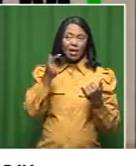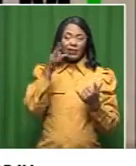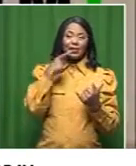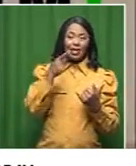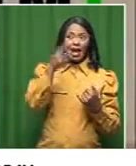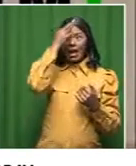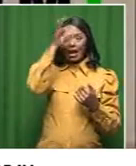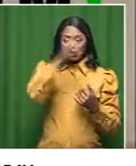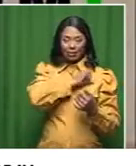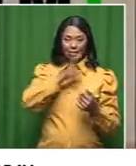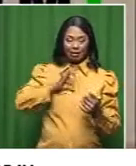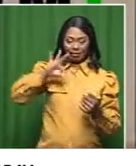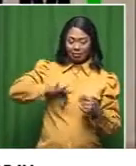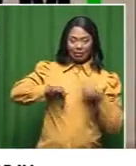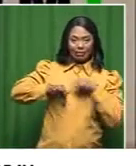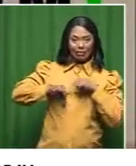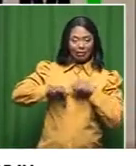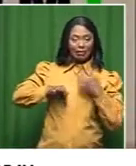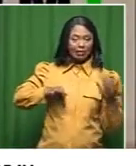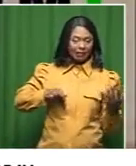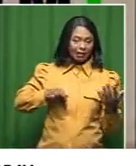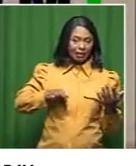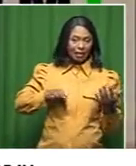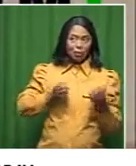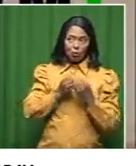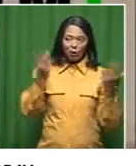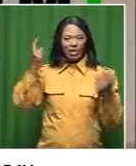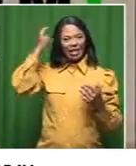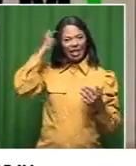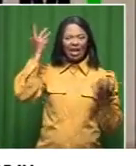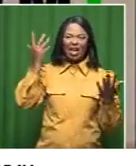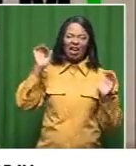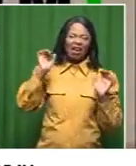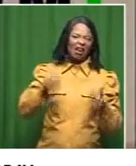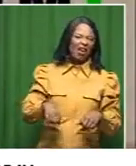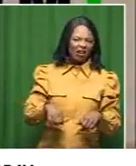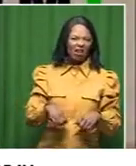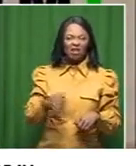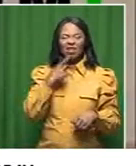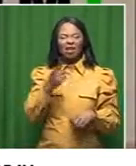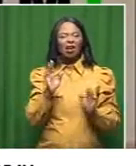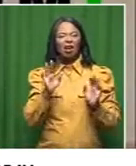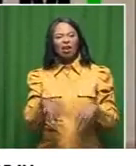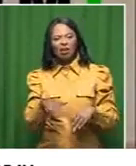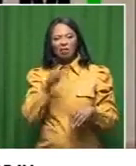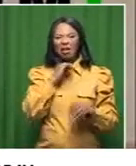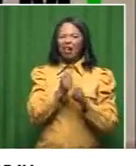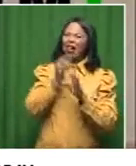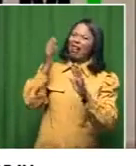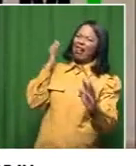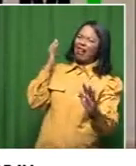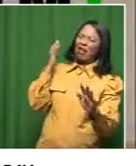and how we would expect it to come down, we often think, and what jumps to our mind is probably the long queues we